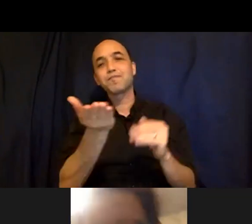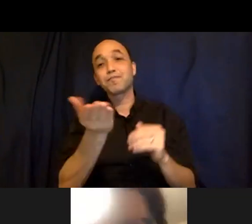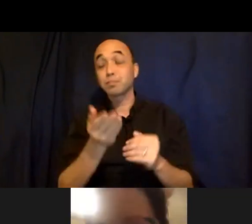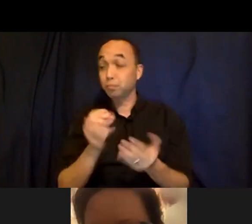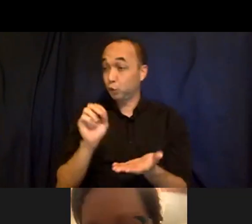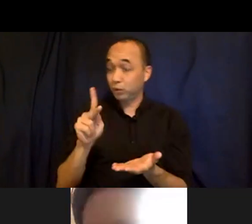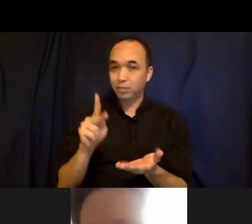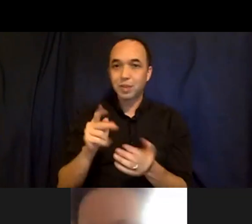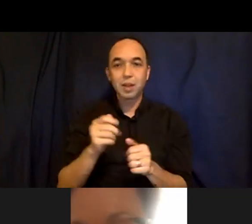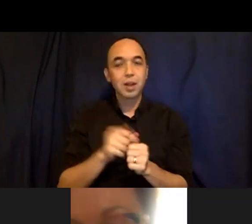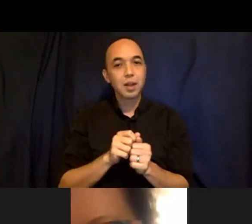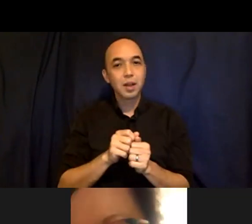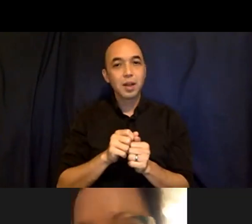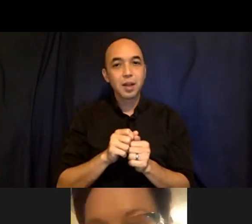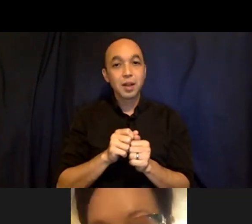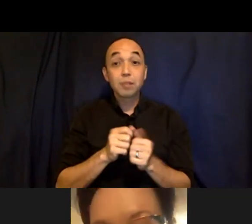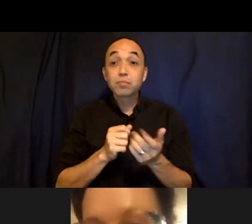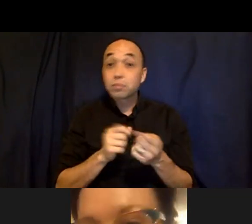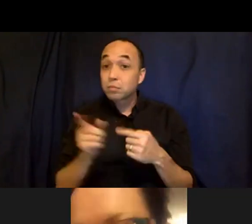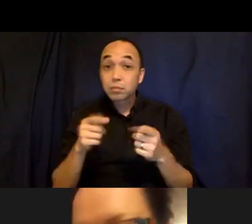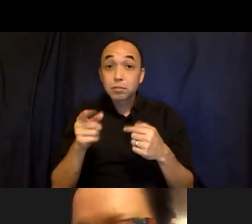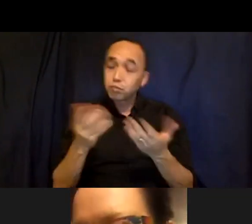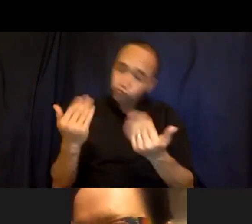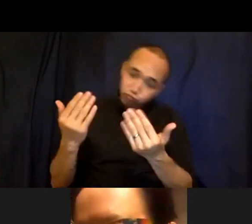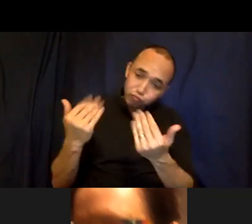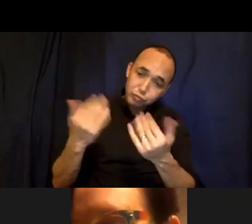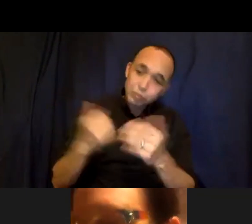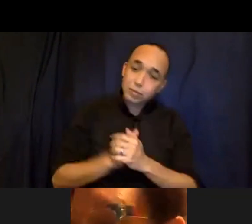time I try to, huh? Lay it on me.